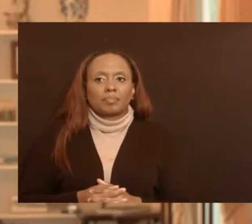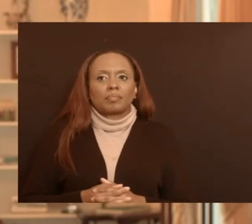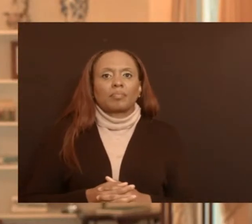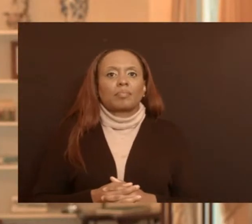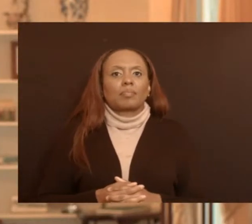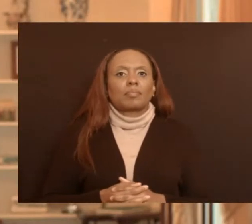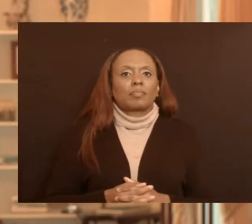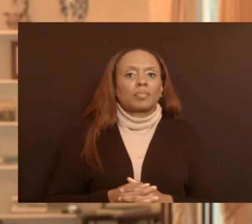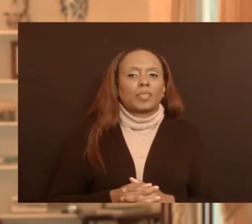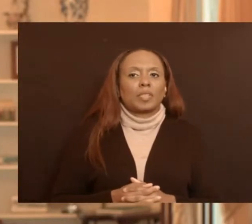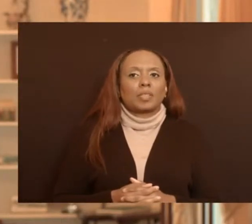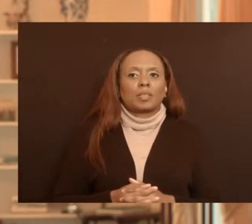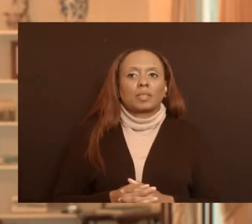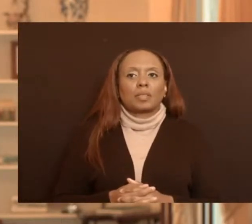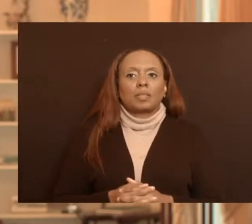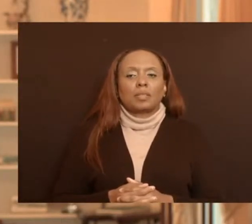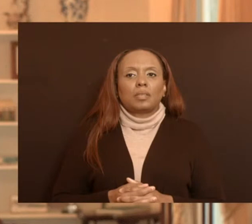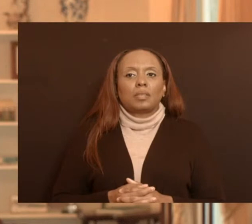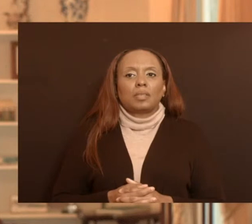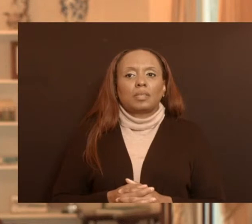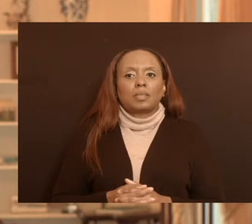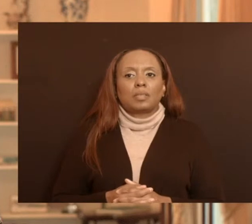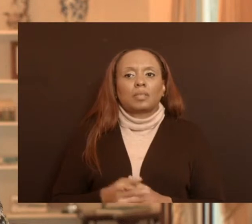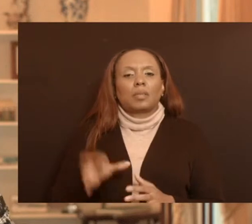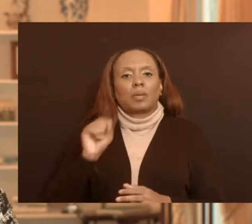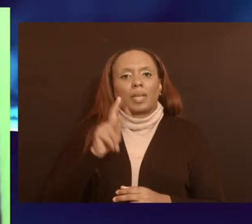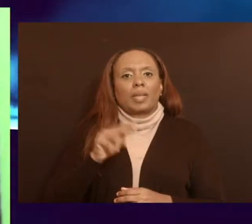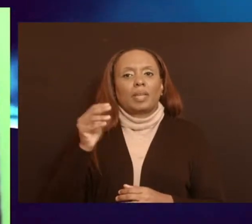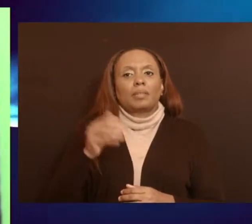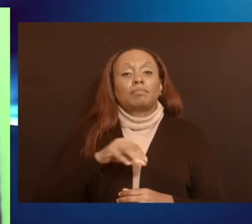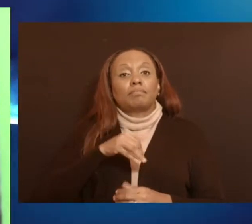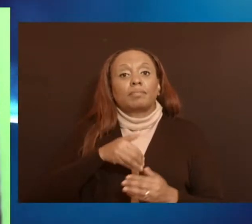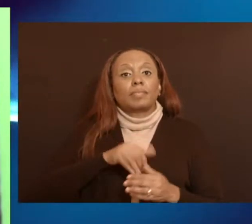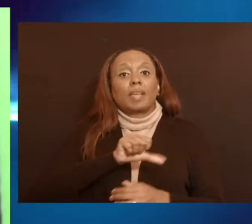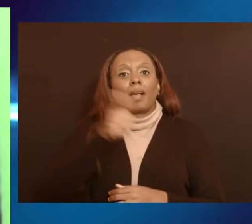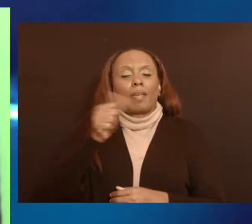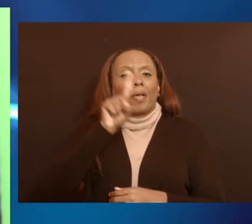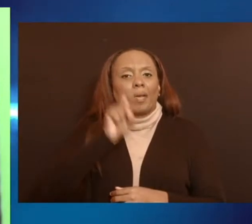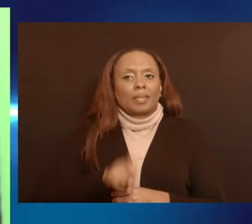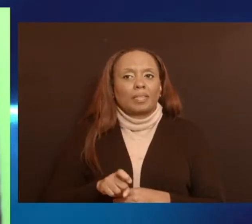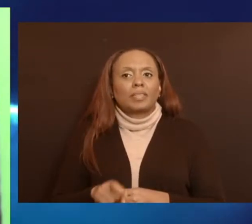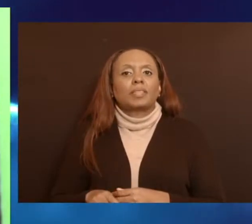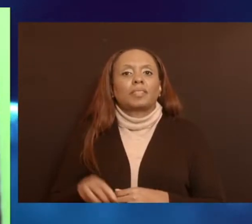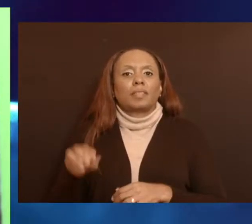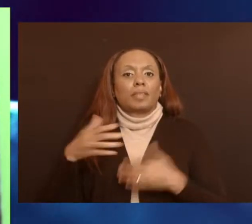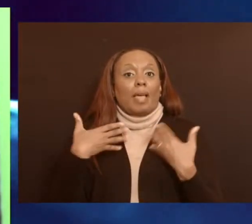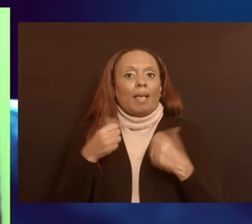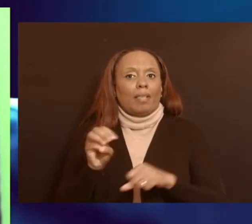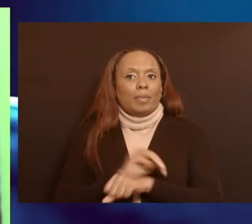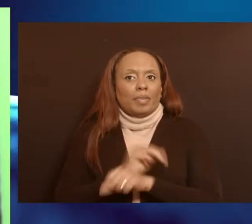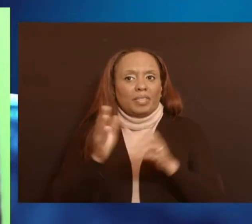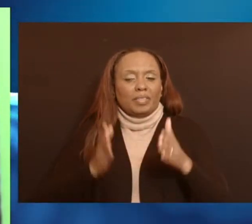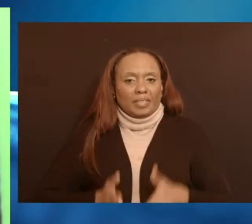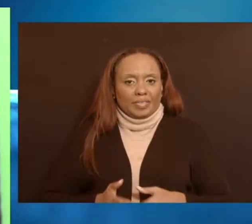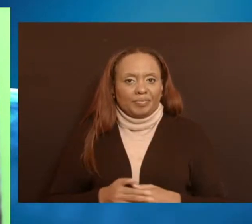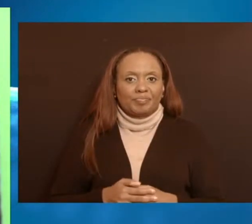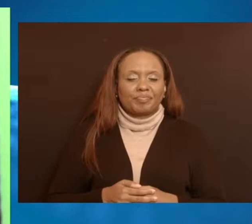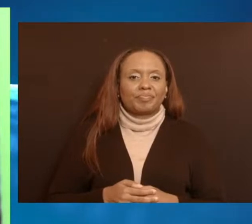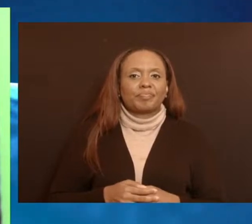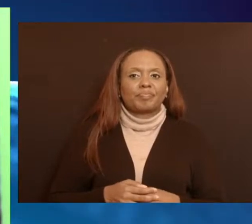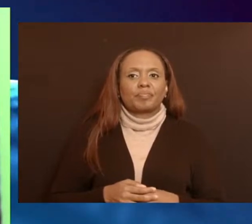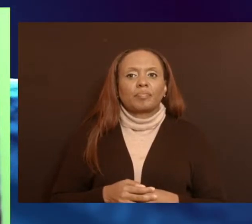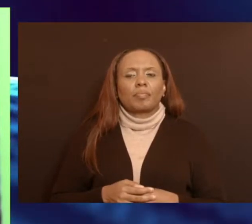Thank you kindly. And my next question, as I said, Barry, which is for Minister Bostic. This is pertaining to